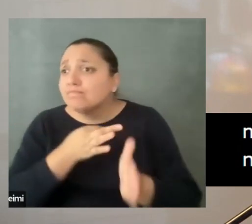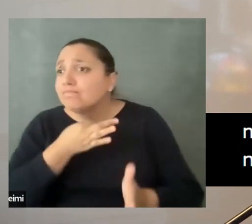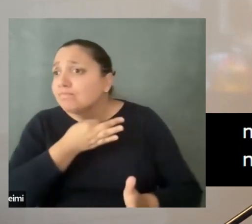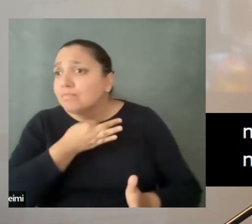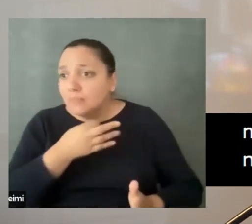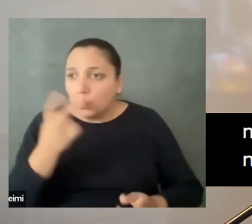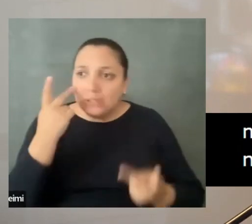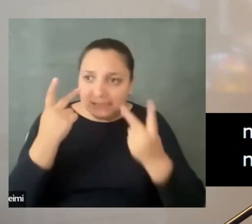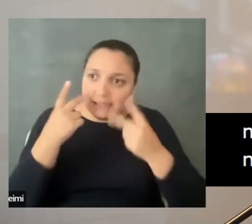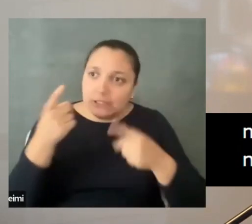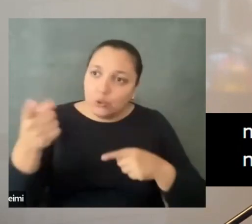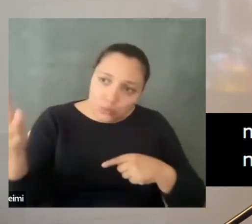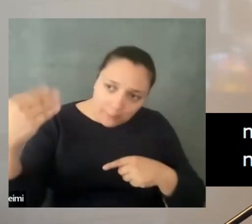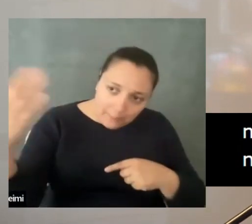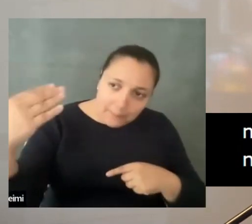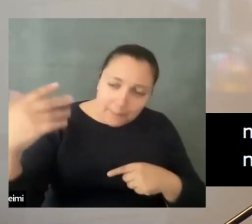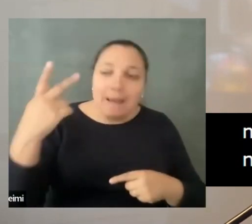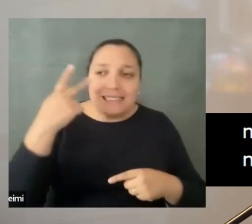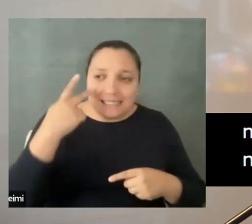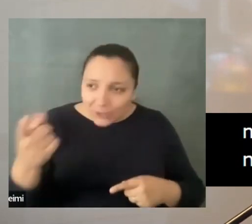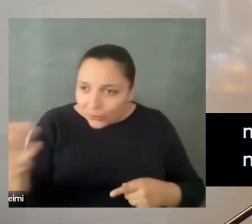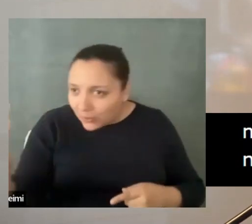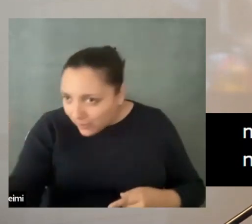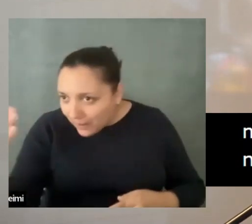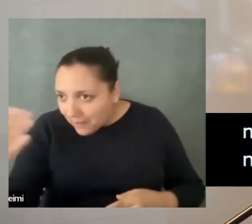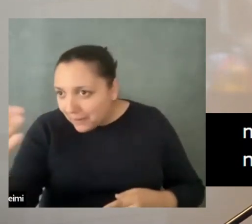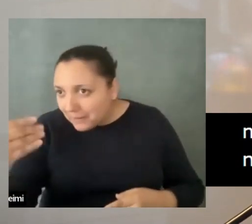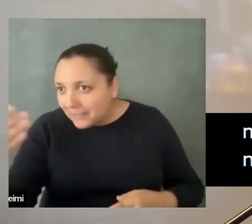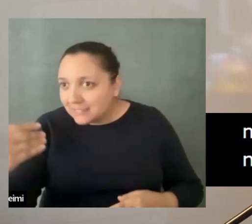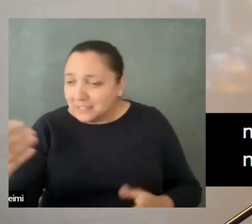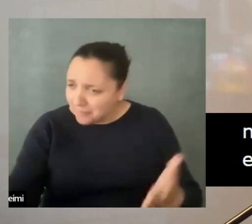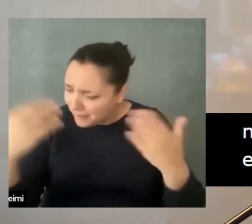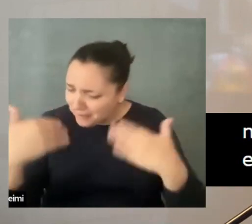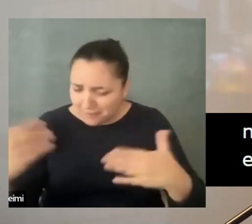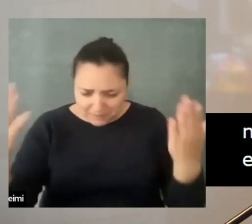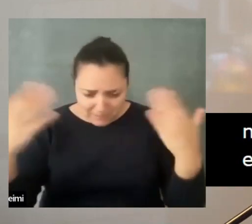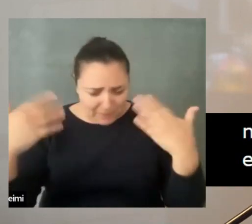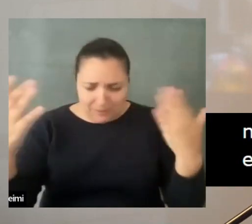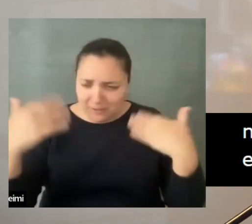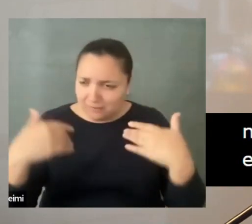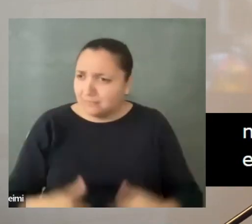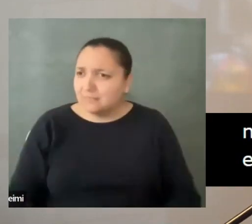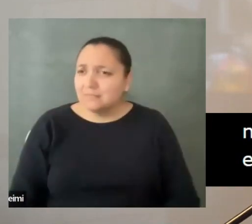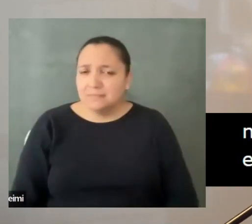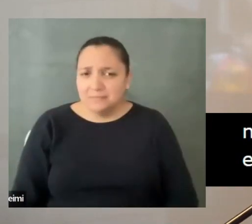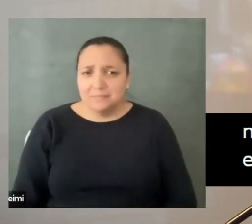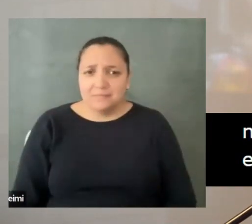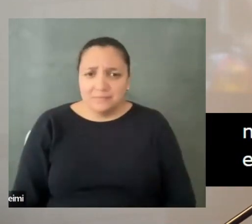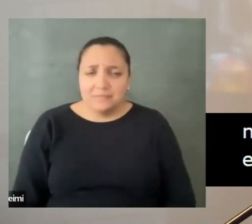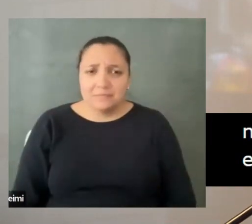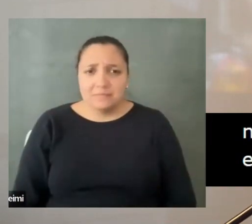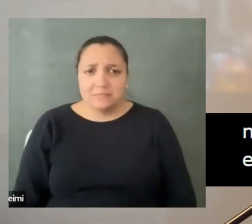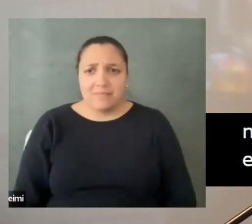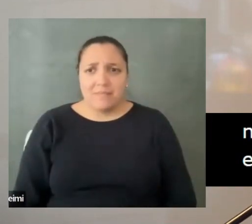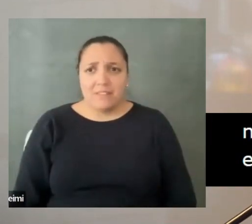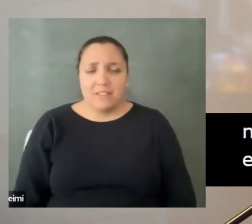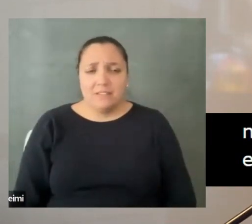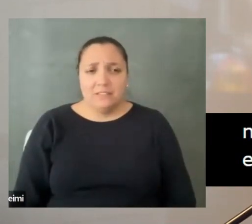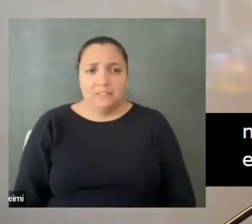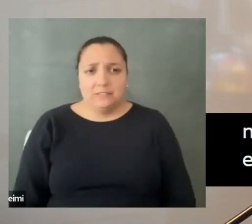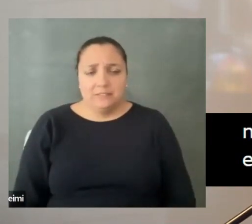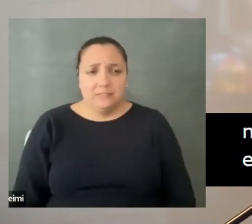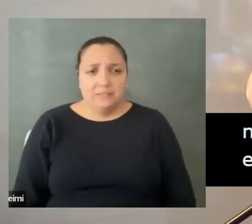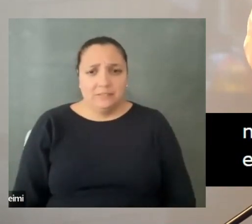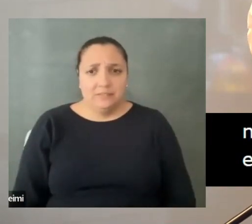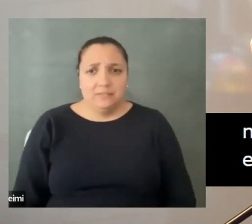side of the glass. I see you. I see you. I see you. Come on in. Let's get everybody in here. And make sure you take an